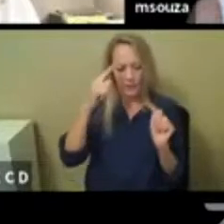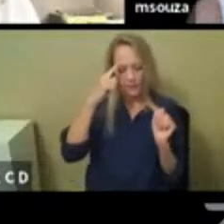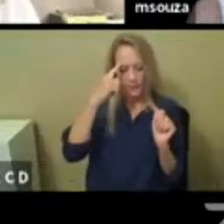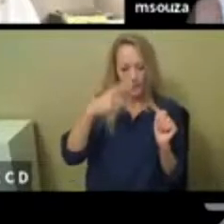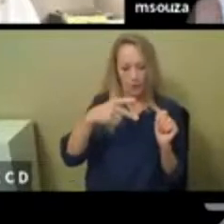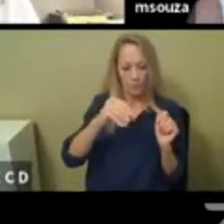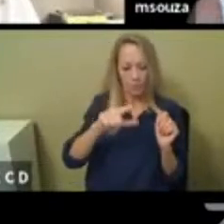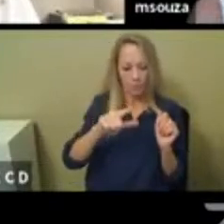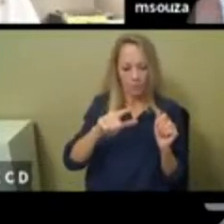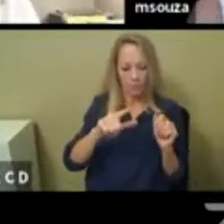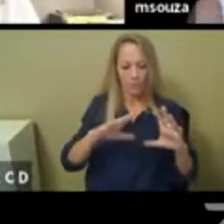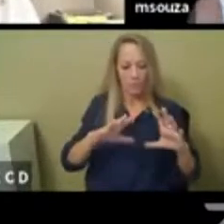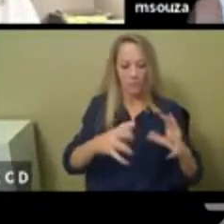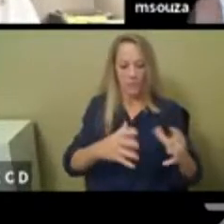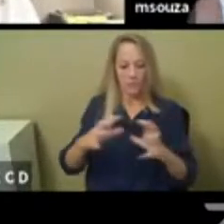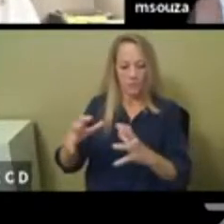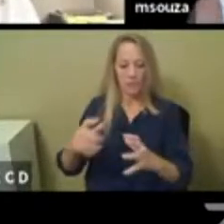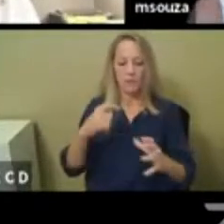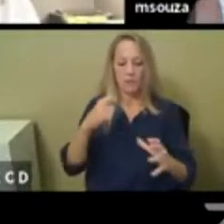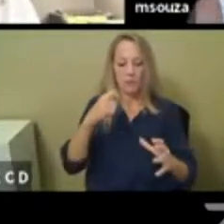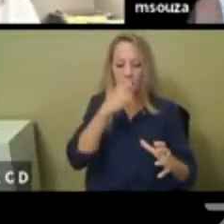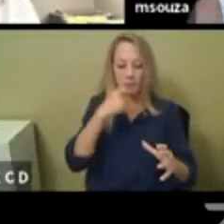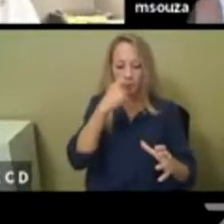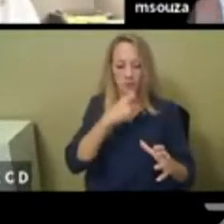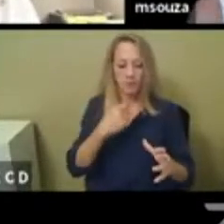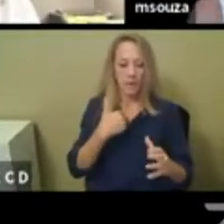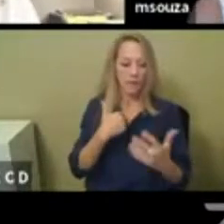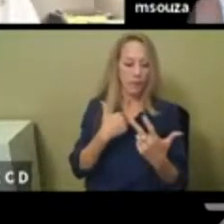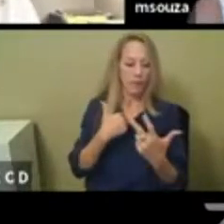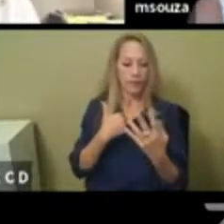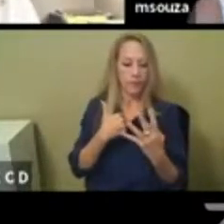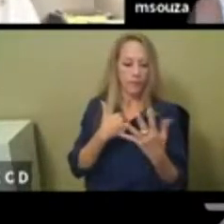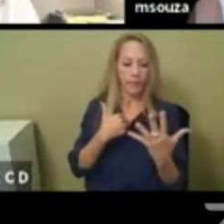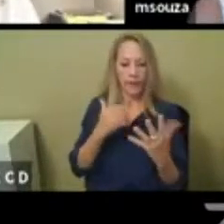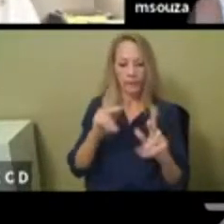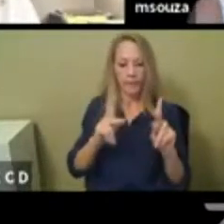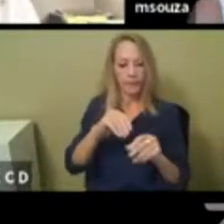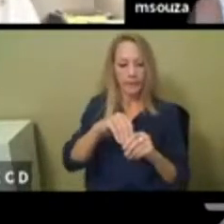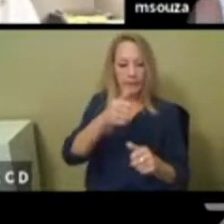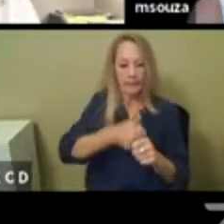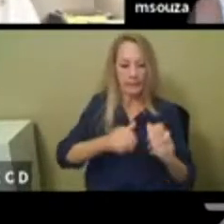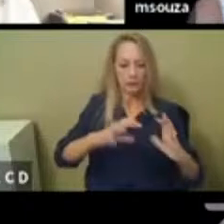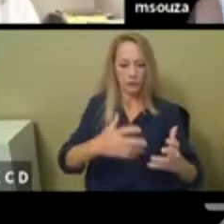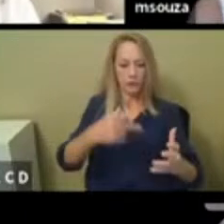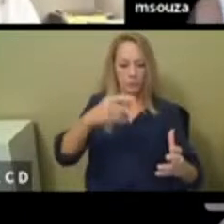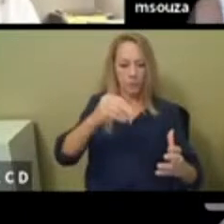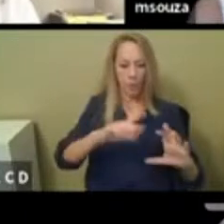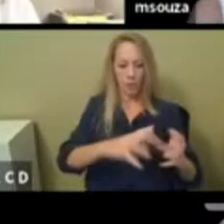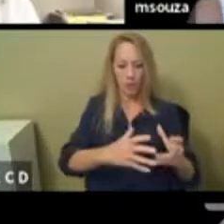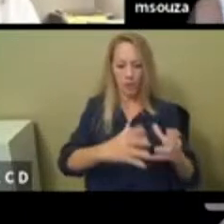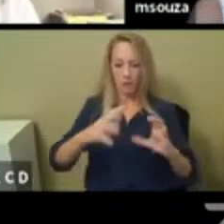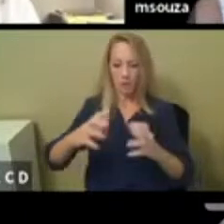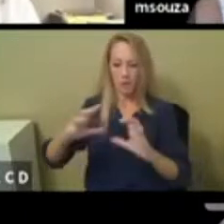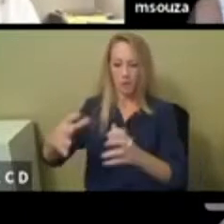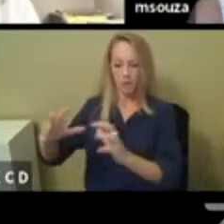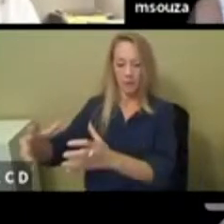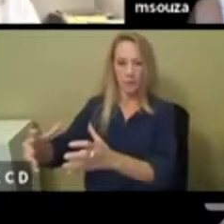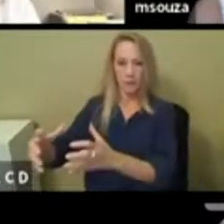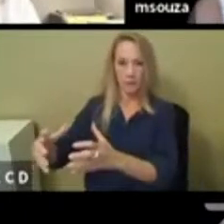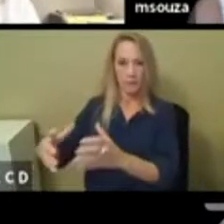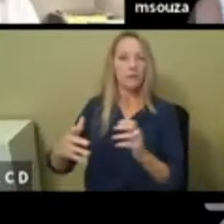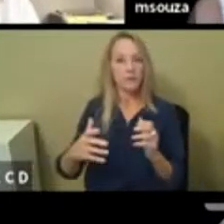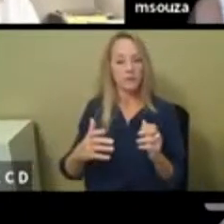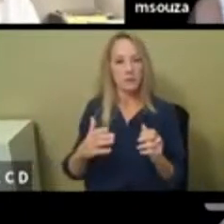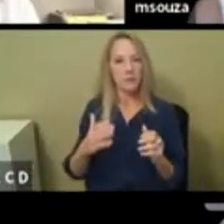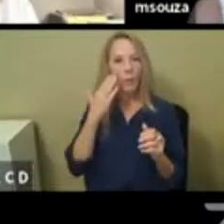pooled saliva. There's 3, 4, or 5 people in each pool. And what we will know is that in so